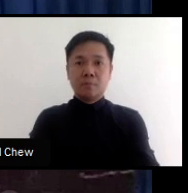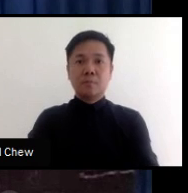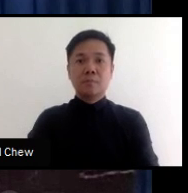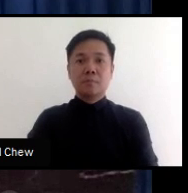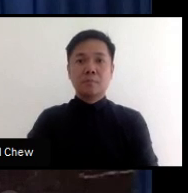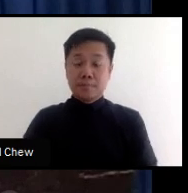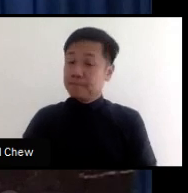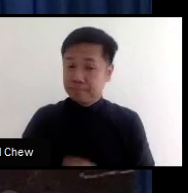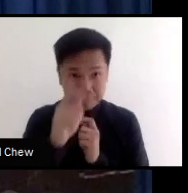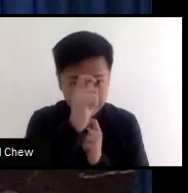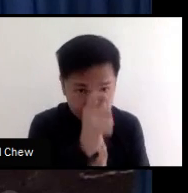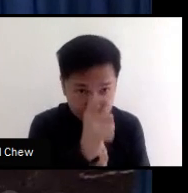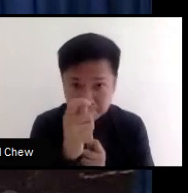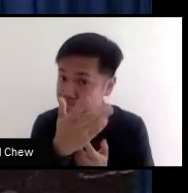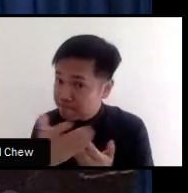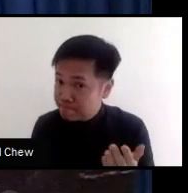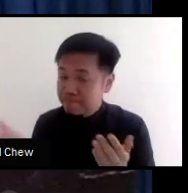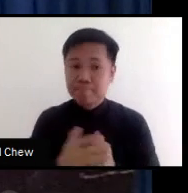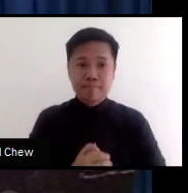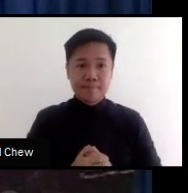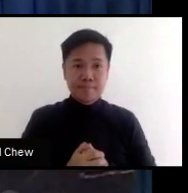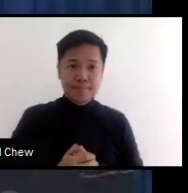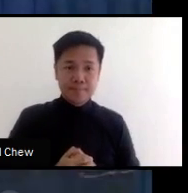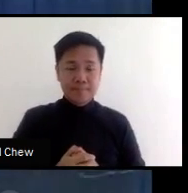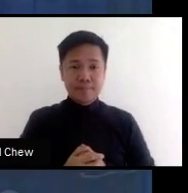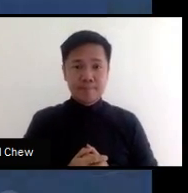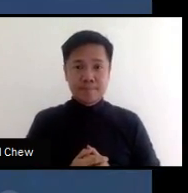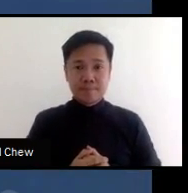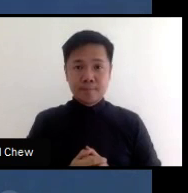Distinguished delegates, I believe we have